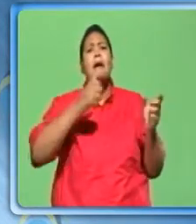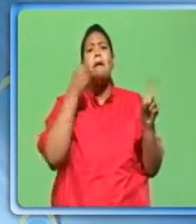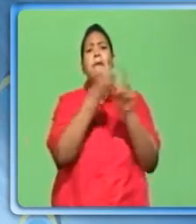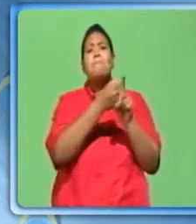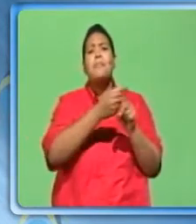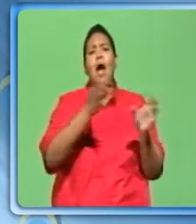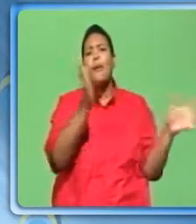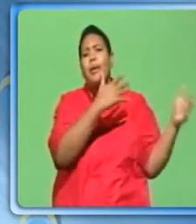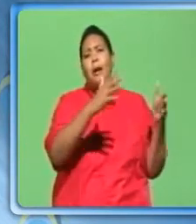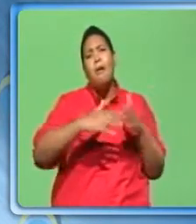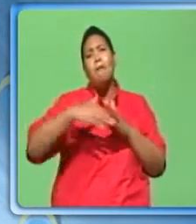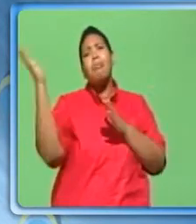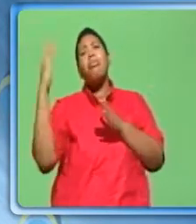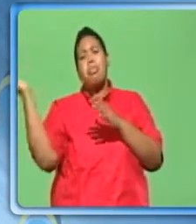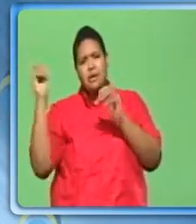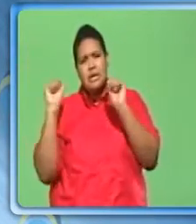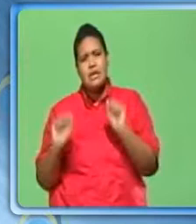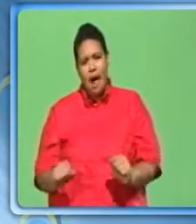as wind.